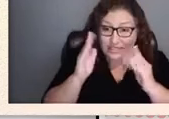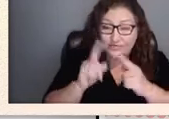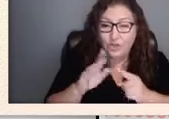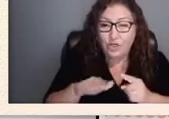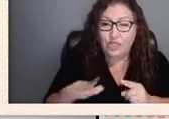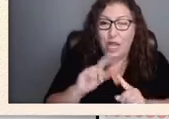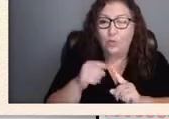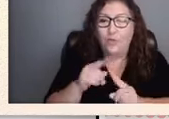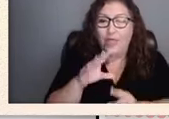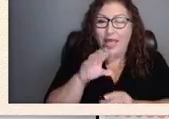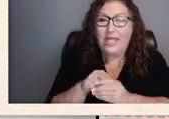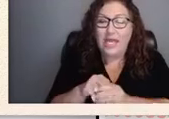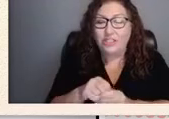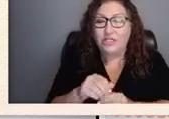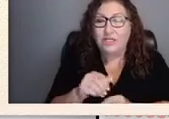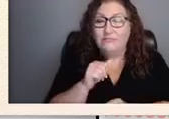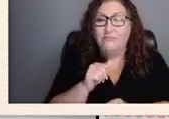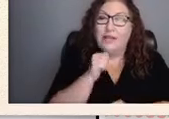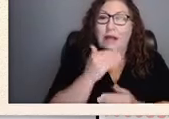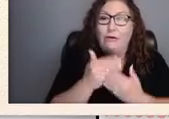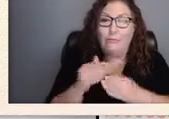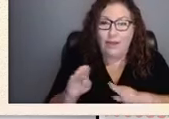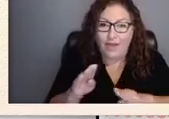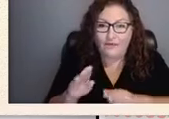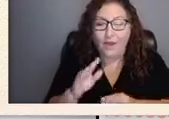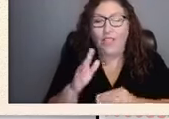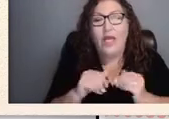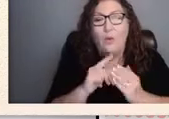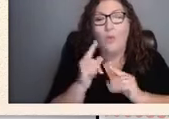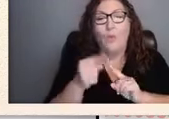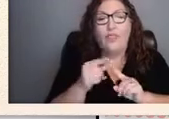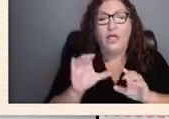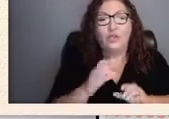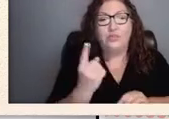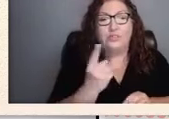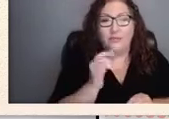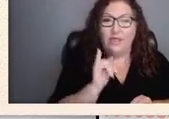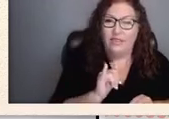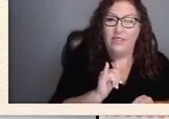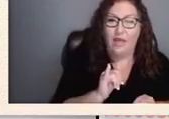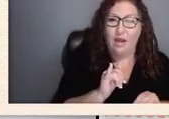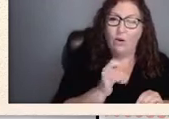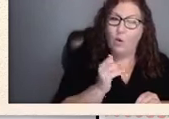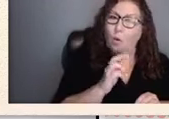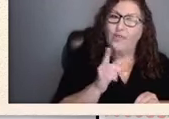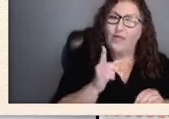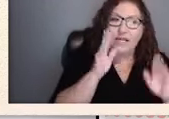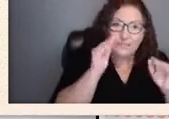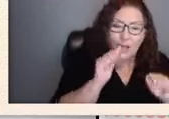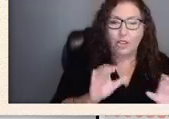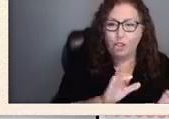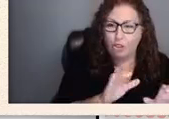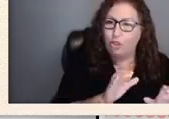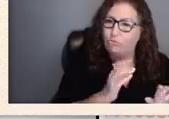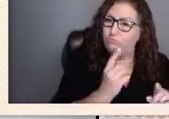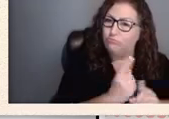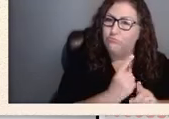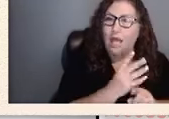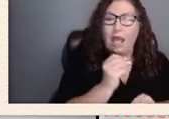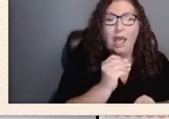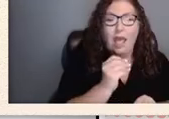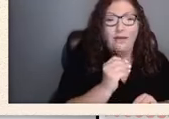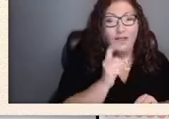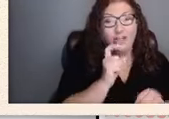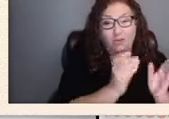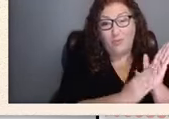misbehavior than when they do something that they are expected to do or that they otherwise should be praised to do. So you